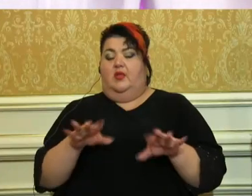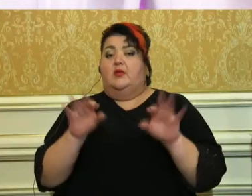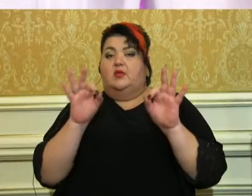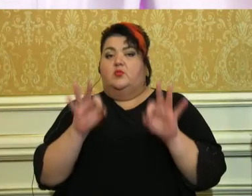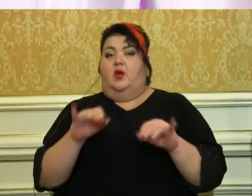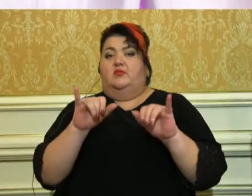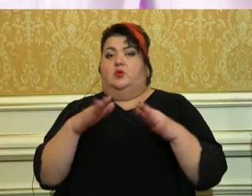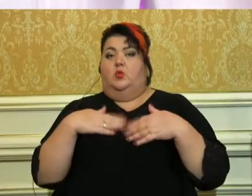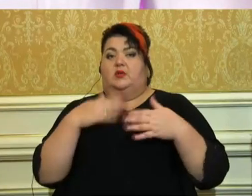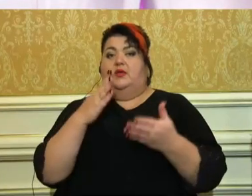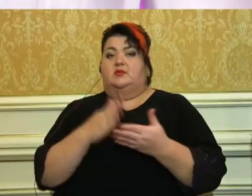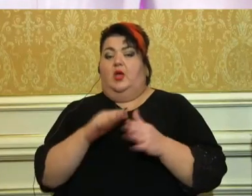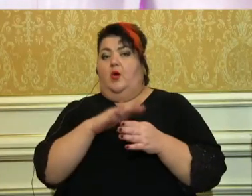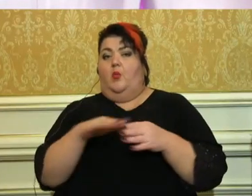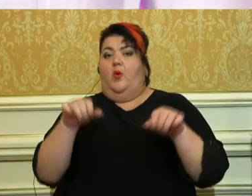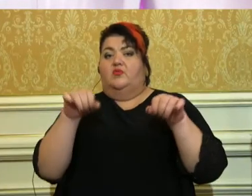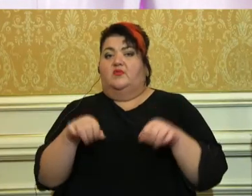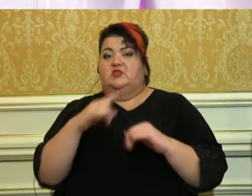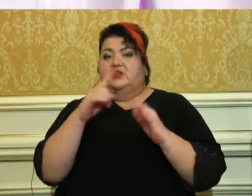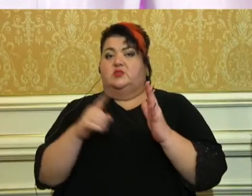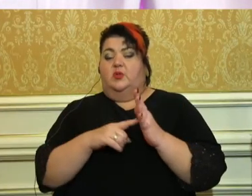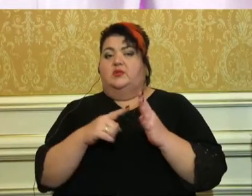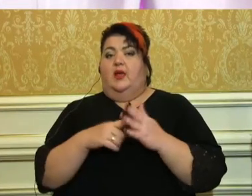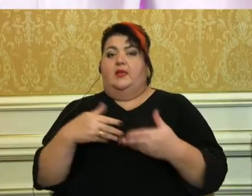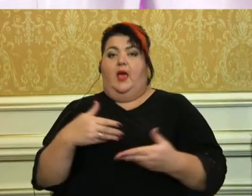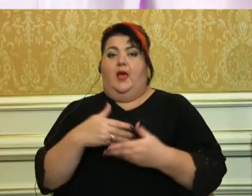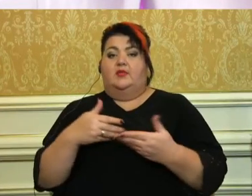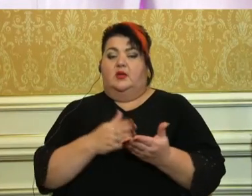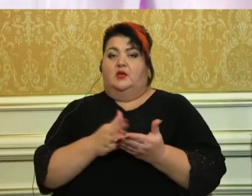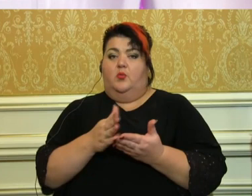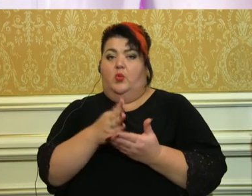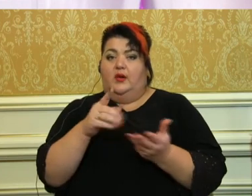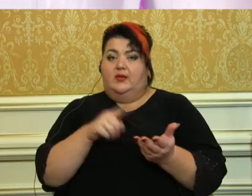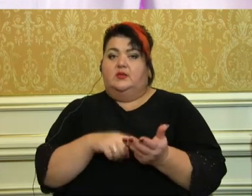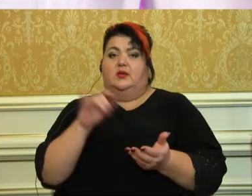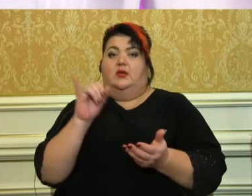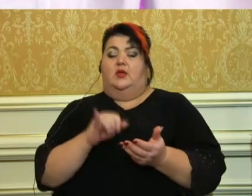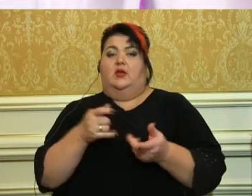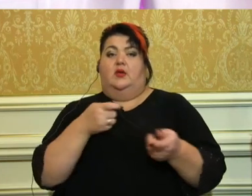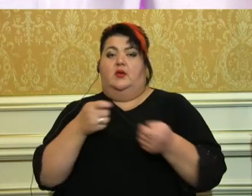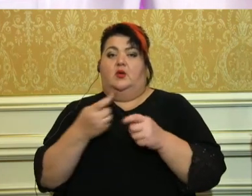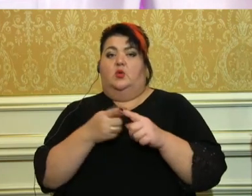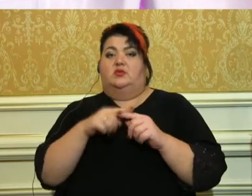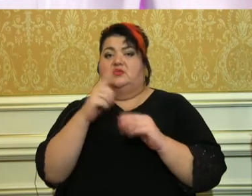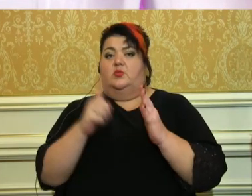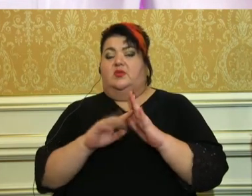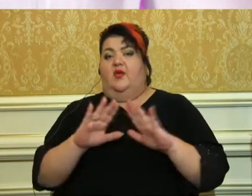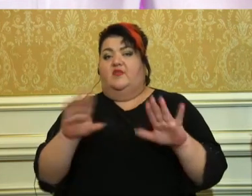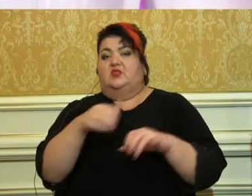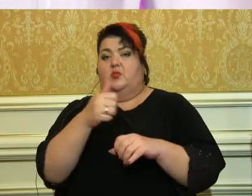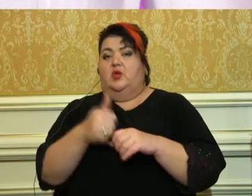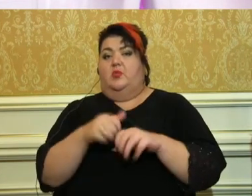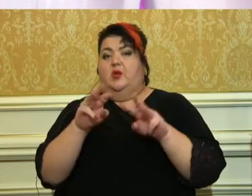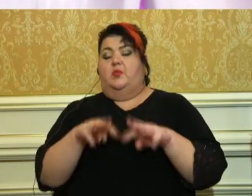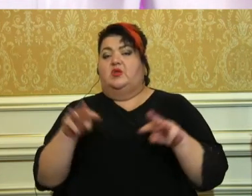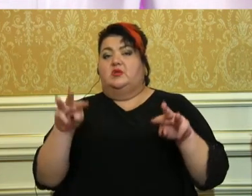unjust. In reality, we also have the ombudsman in gender equality questions, who the